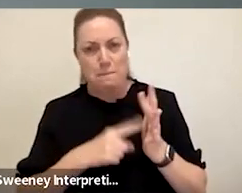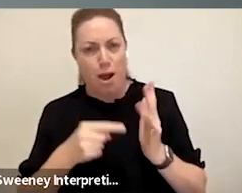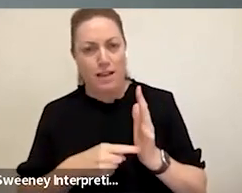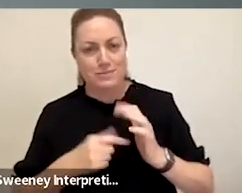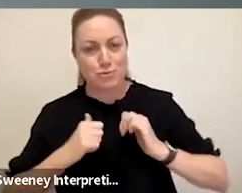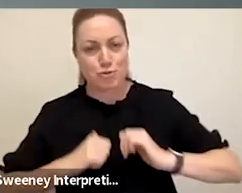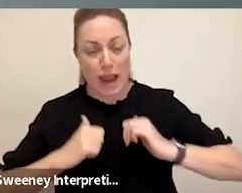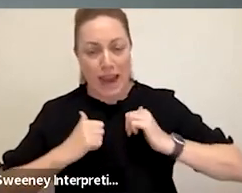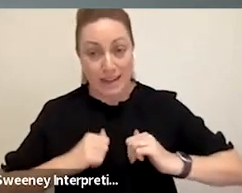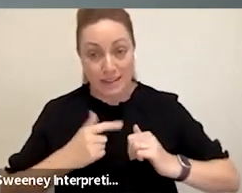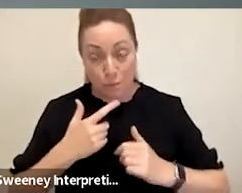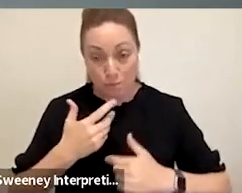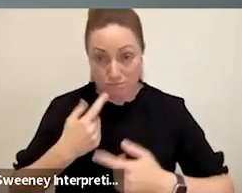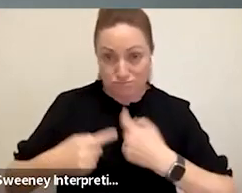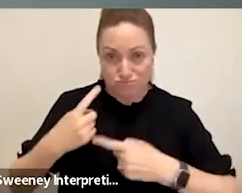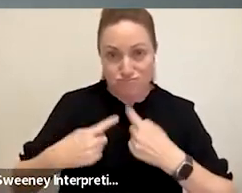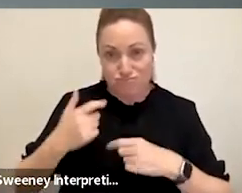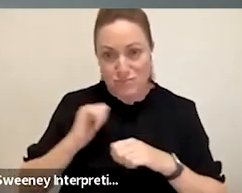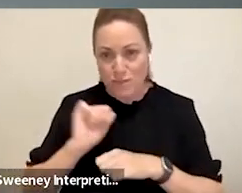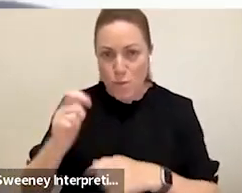about the work you've been doing on the ground?